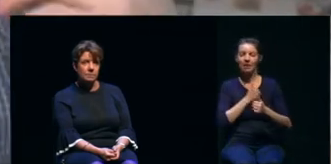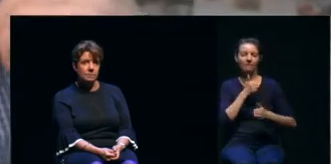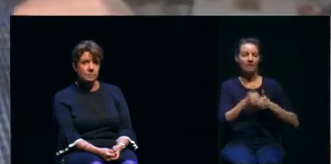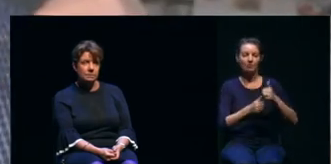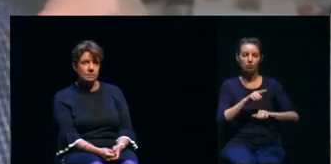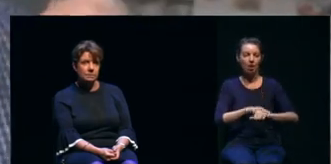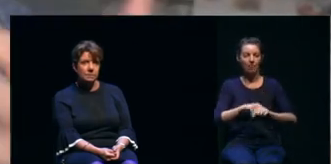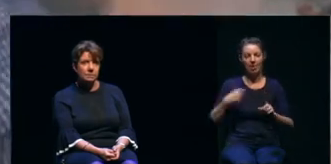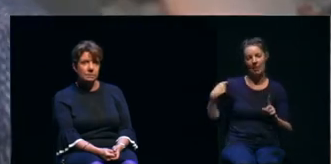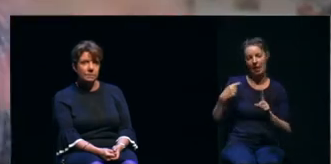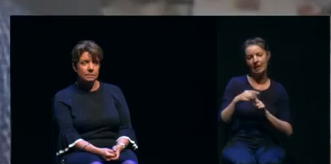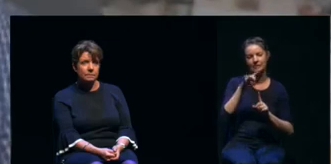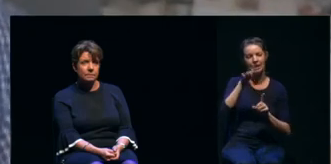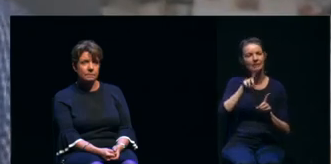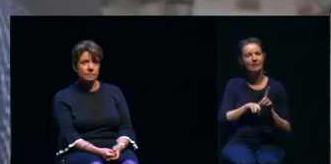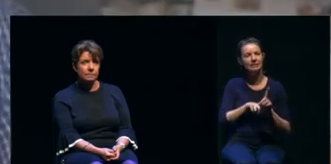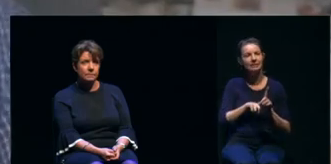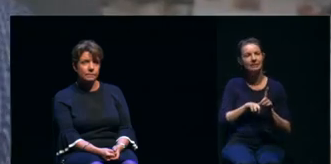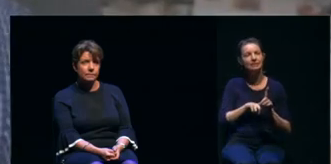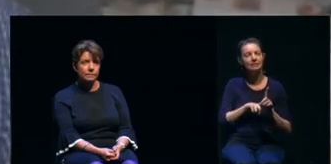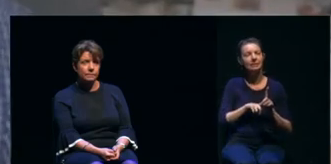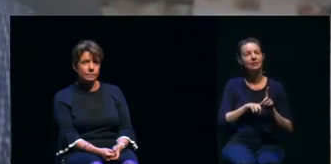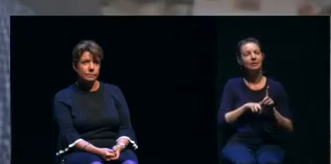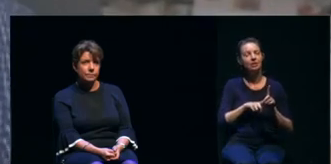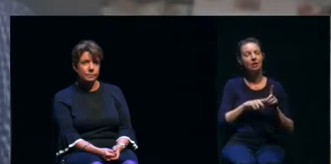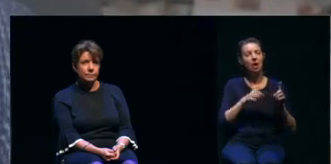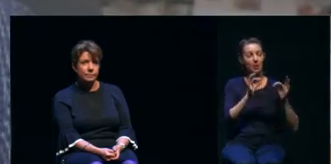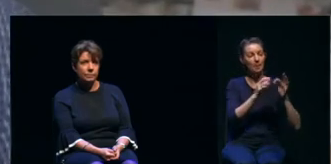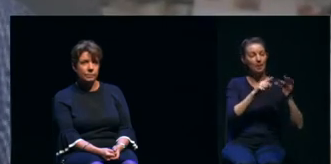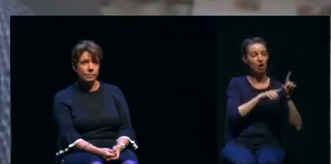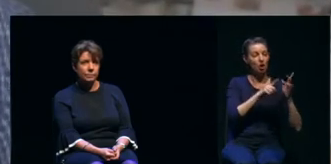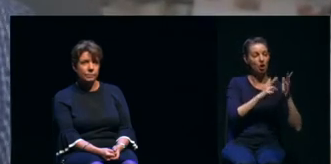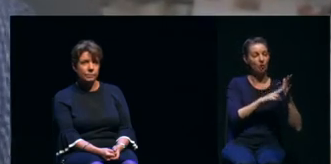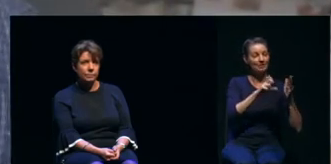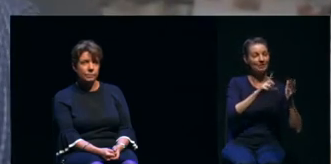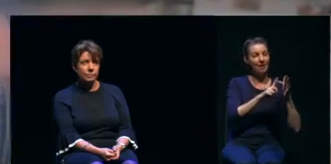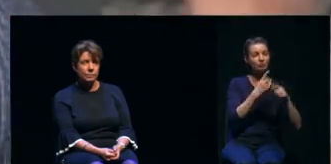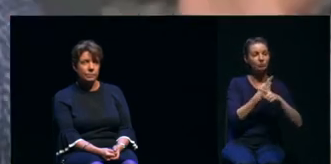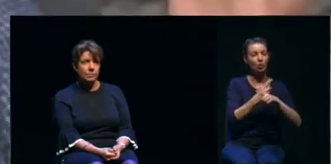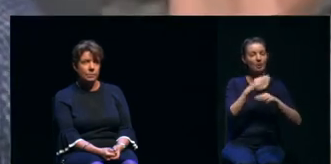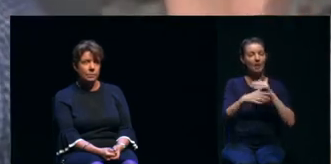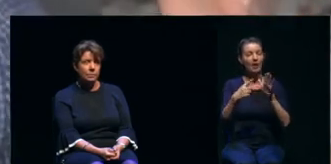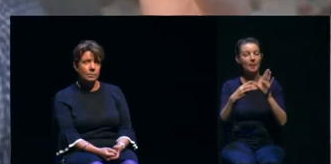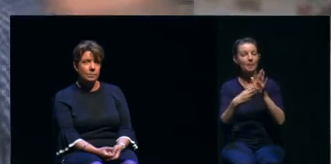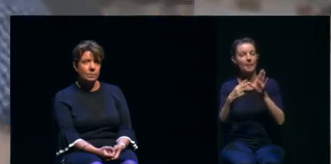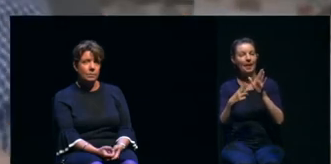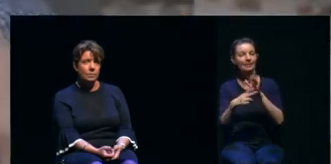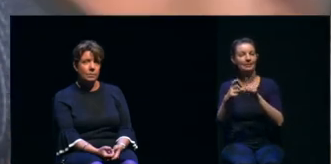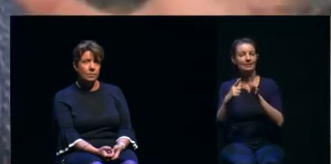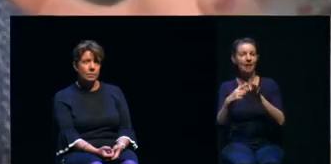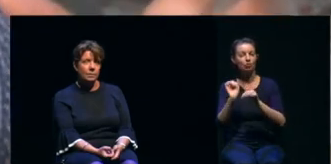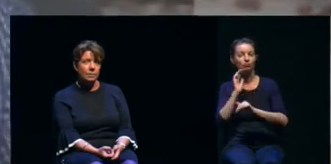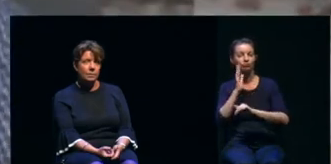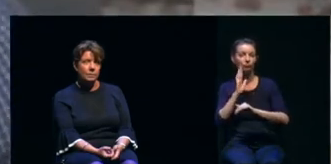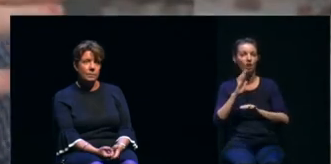last 10 years, where Beyonce is reciting Chimamanda's thing about what it is to be a woman. And at that point, where feminism got